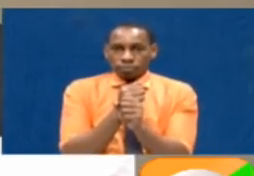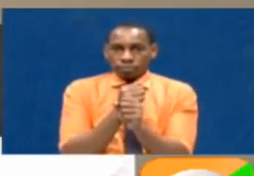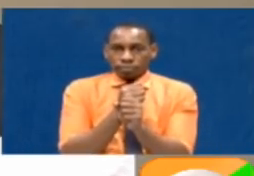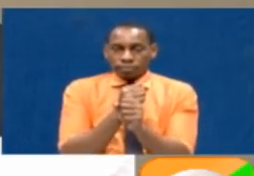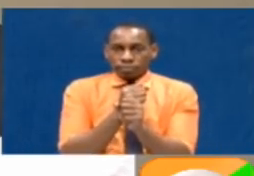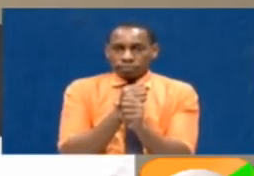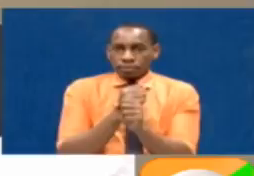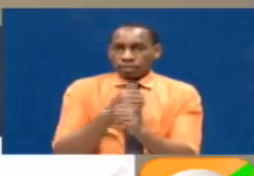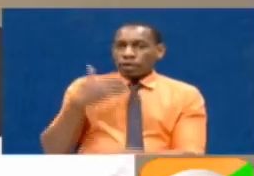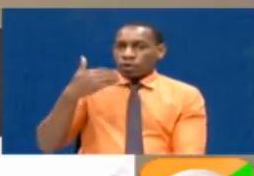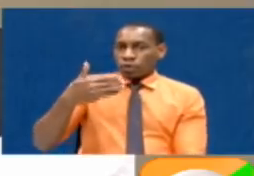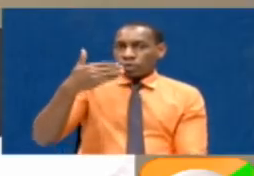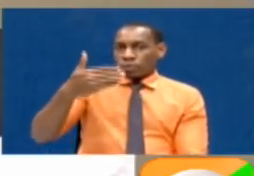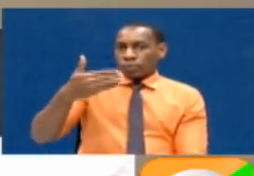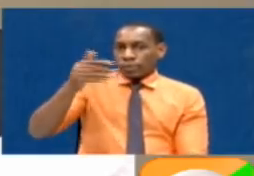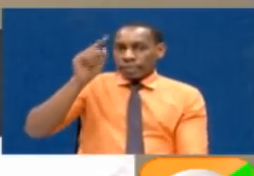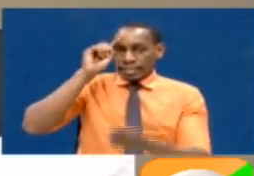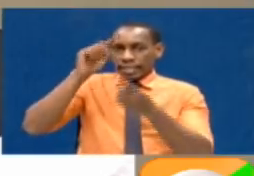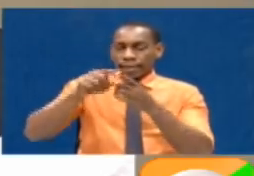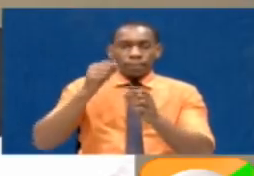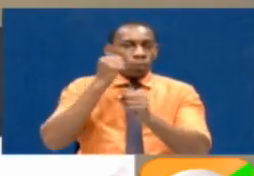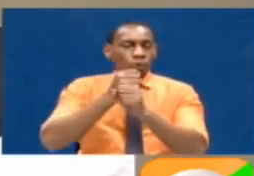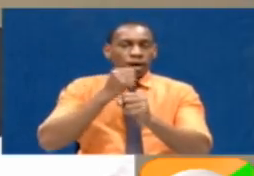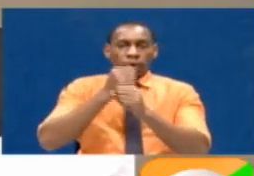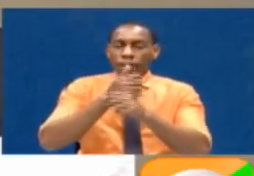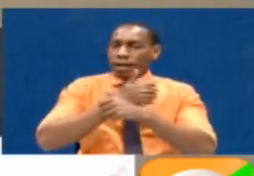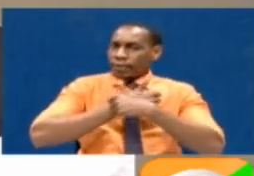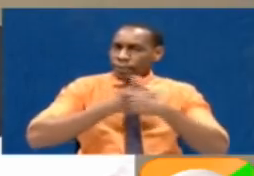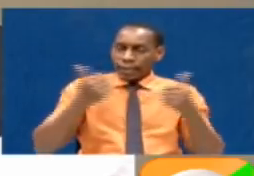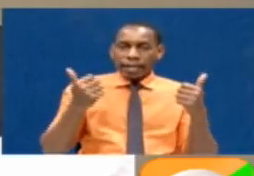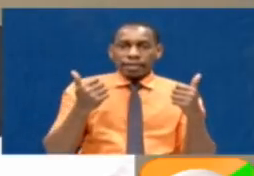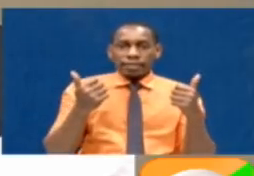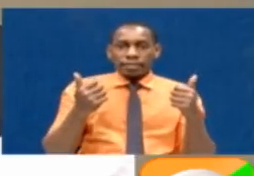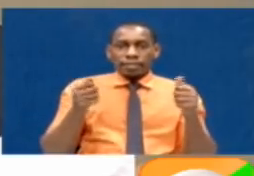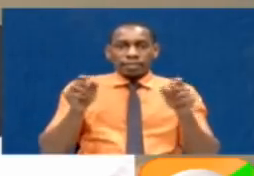So I always aspired to do well, and